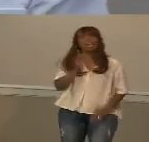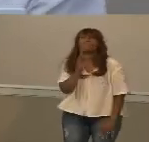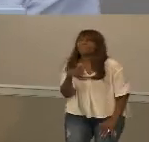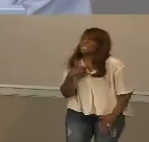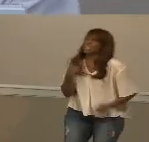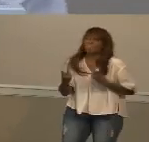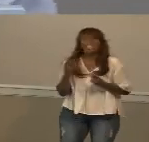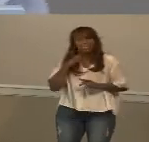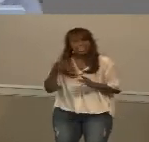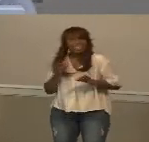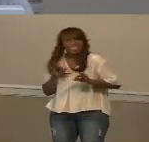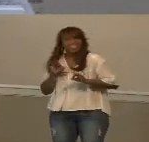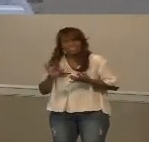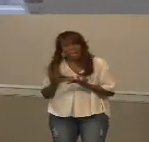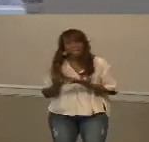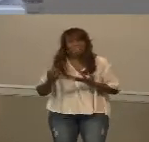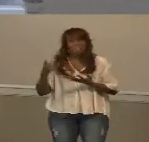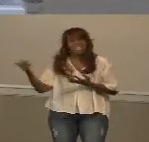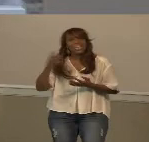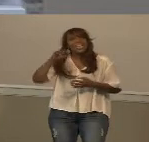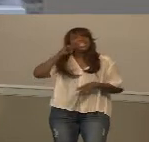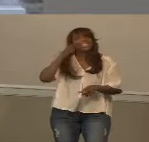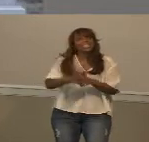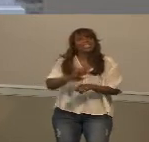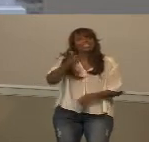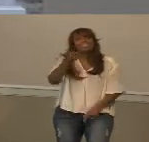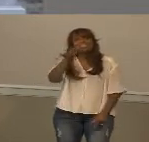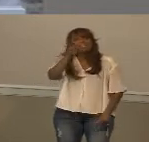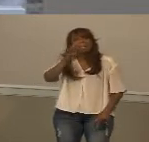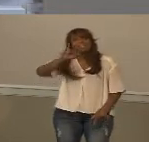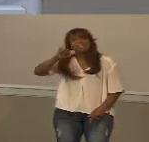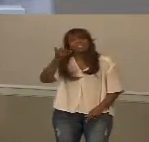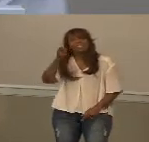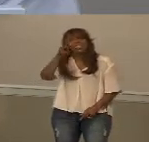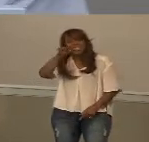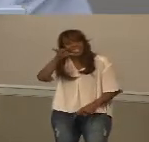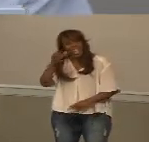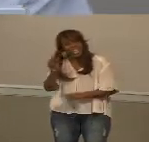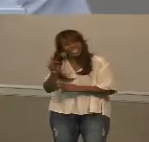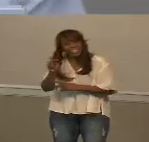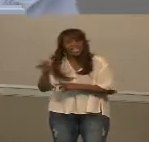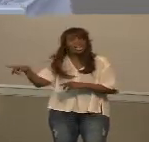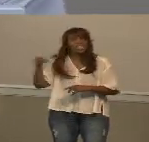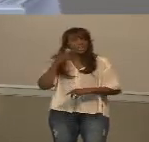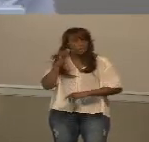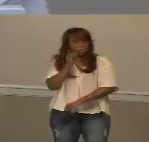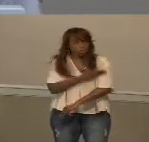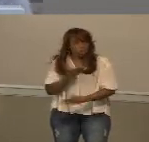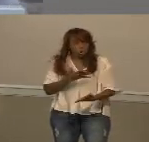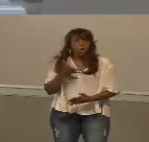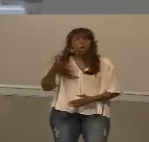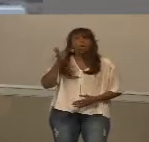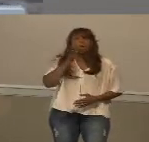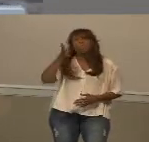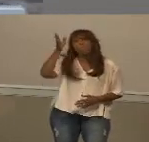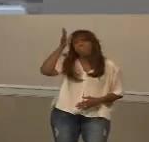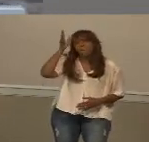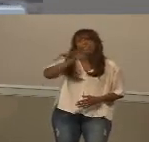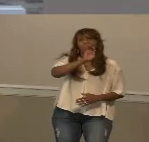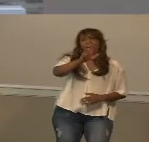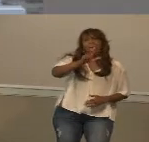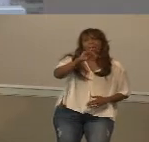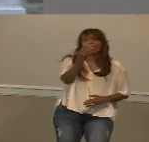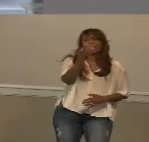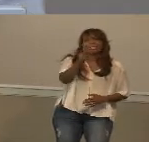but our guest soloist, Sister Gabrielle Jackson, amen. She is the daughter of Reverend Albert